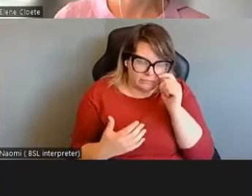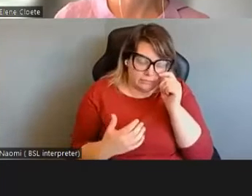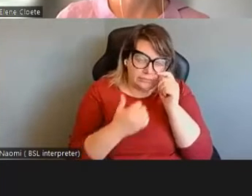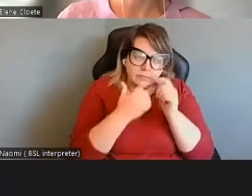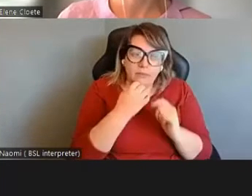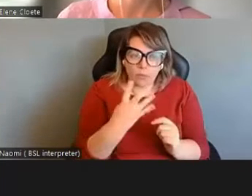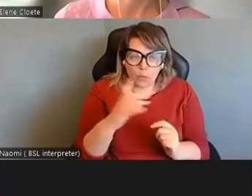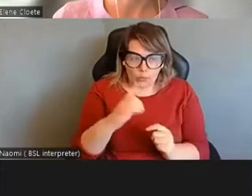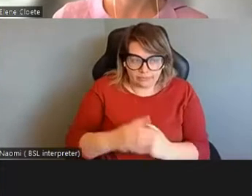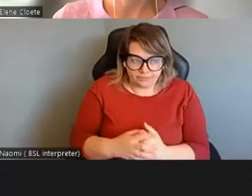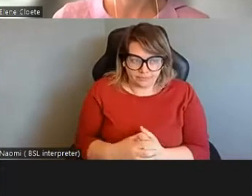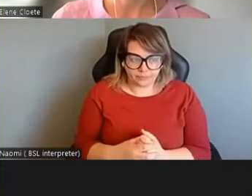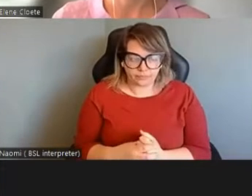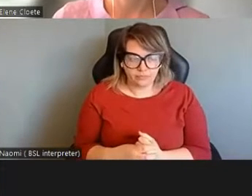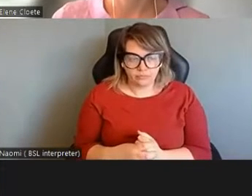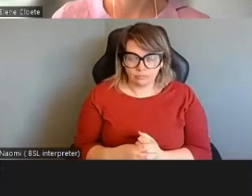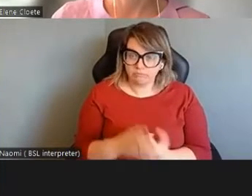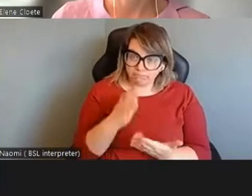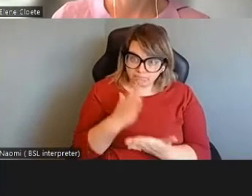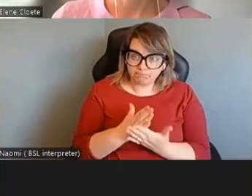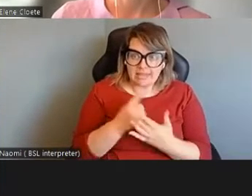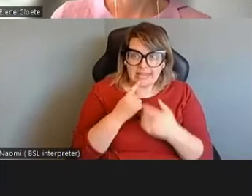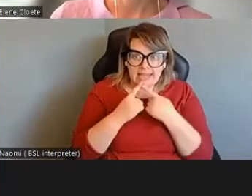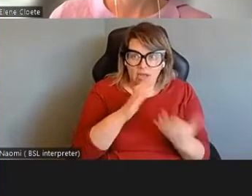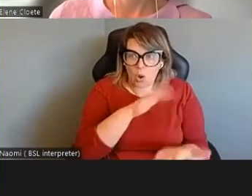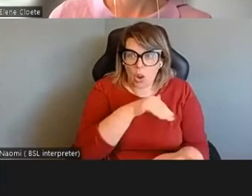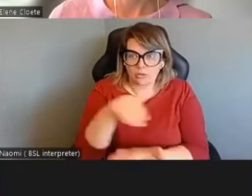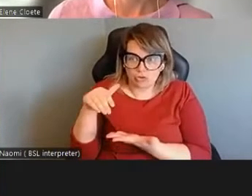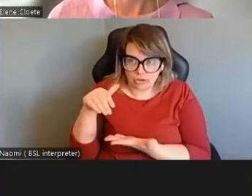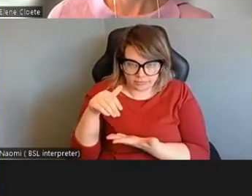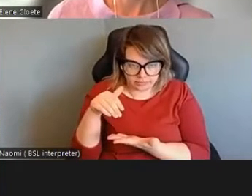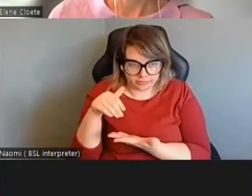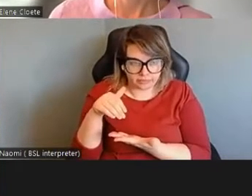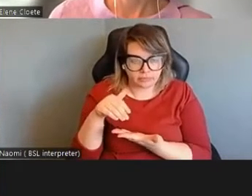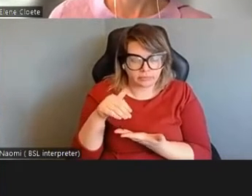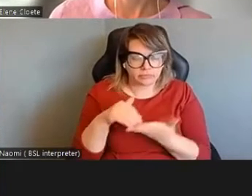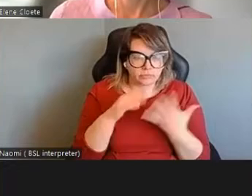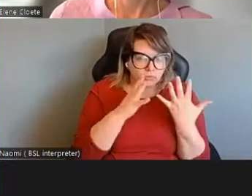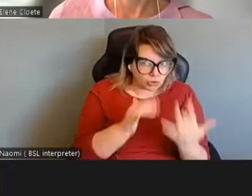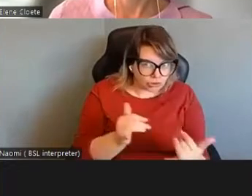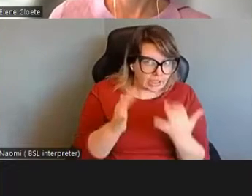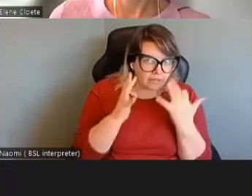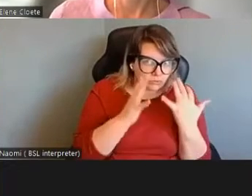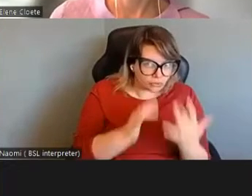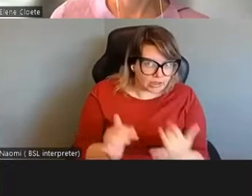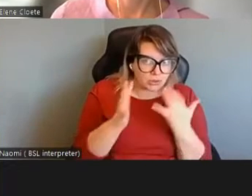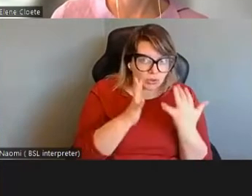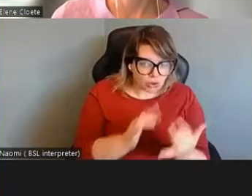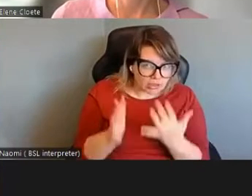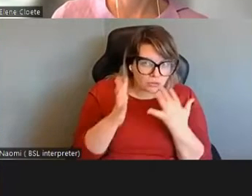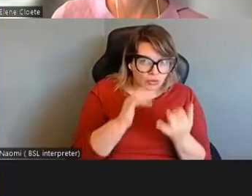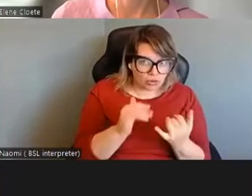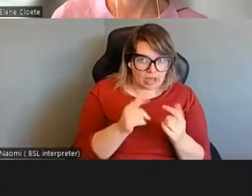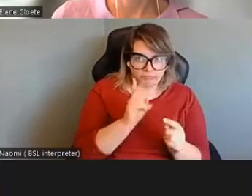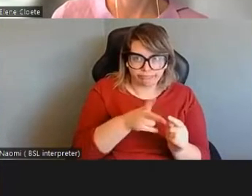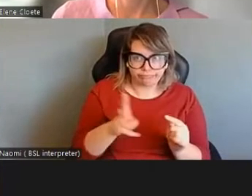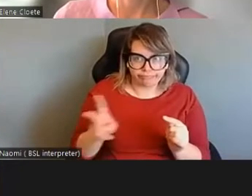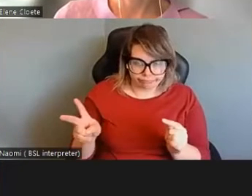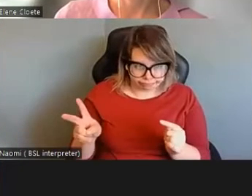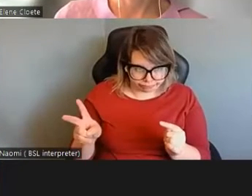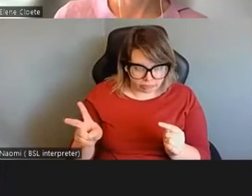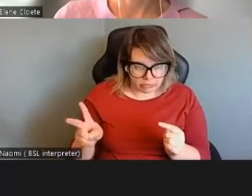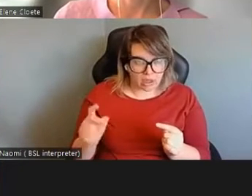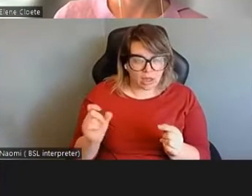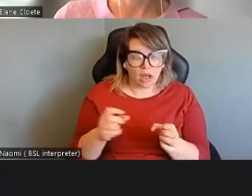is actual data collection, including the constant review of data. So in the case of quantitative